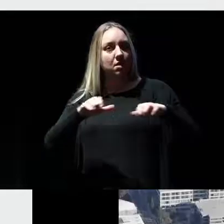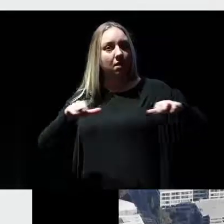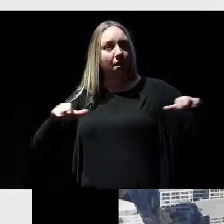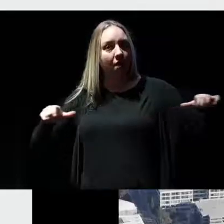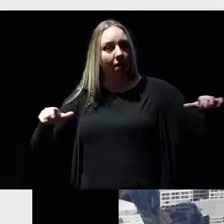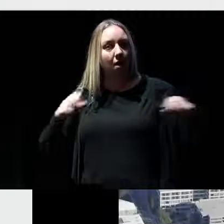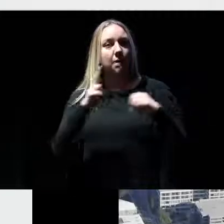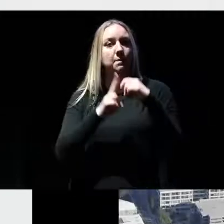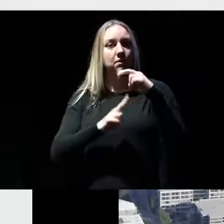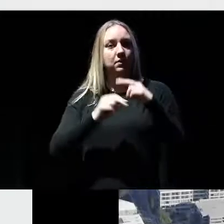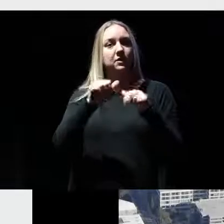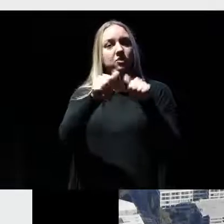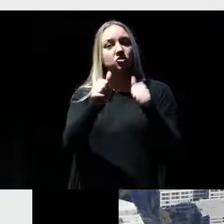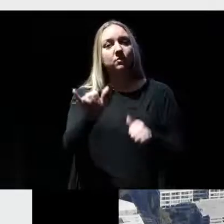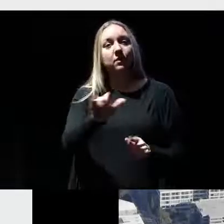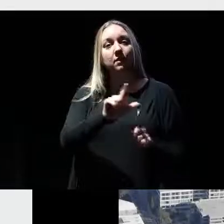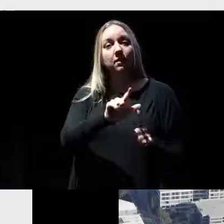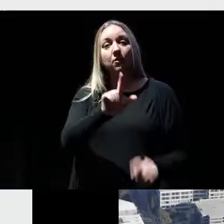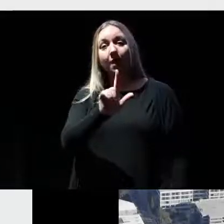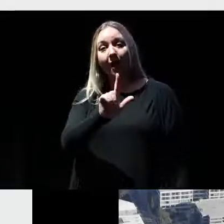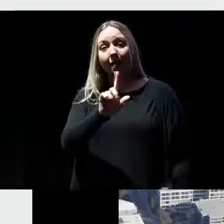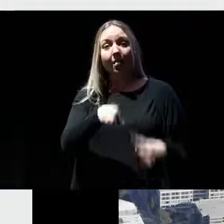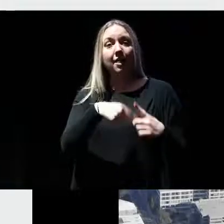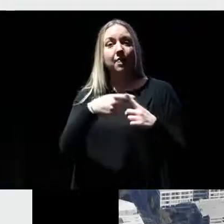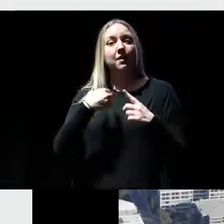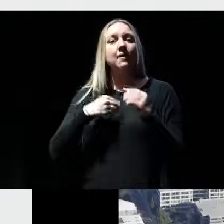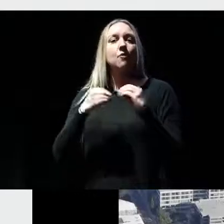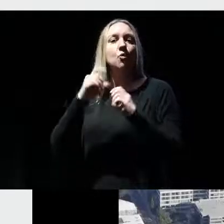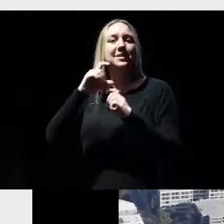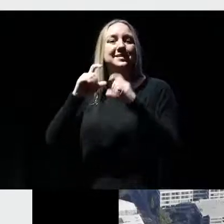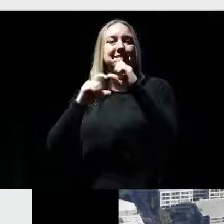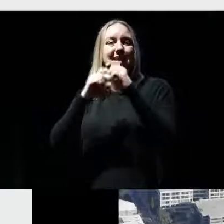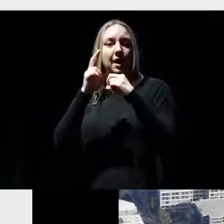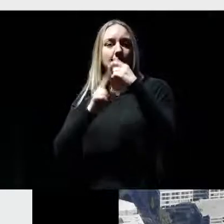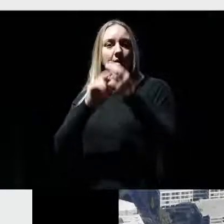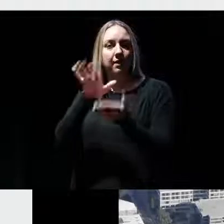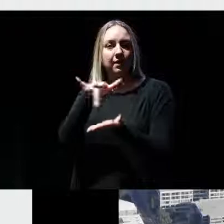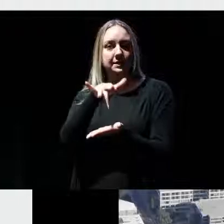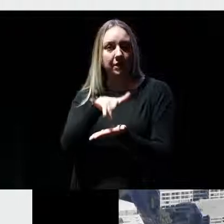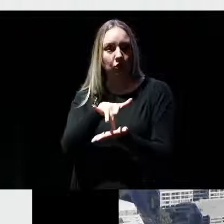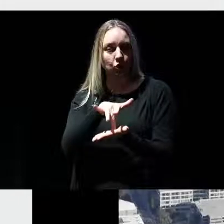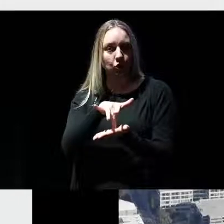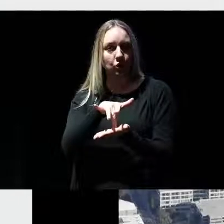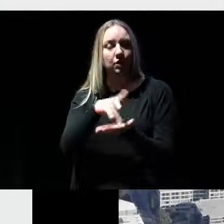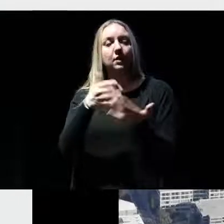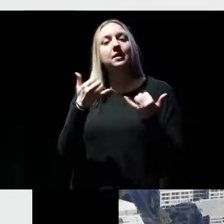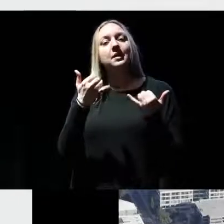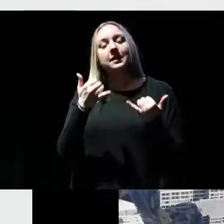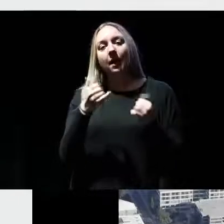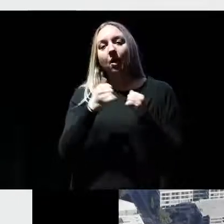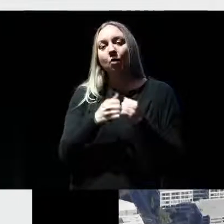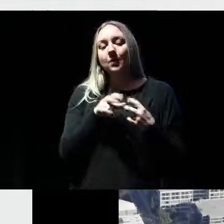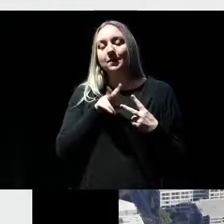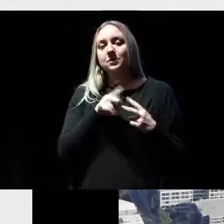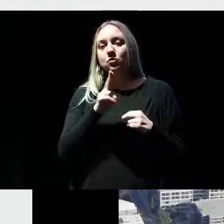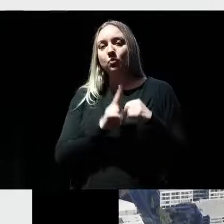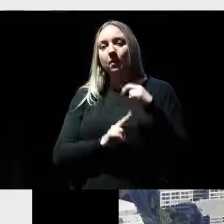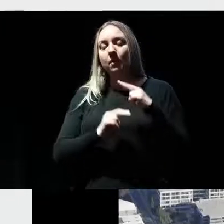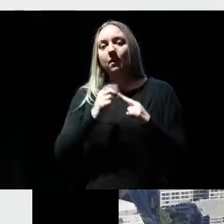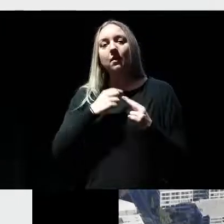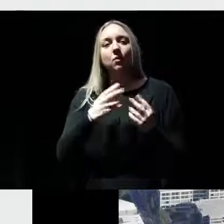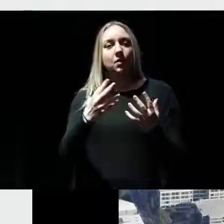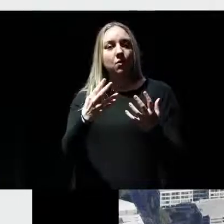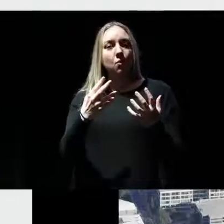an L-shaped, and then a stacked building at the center of that. The idea for these buildings first was to allow